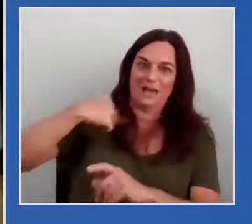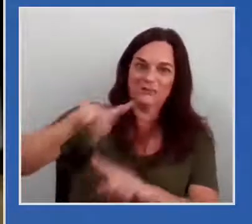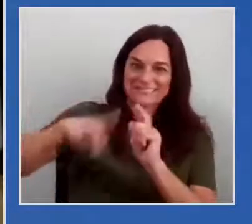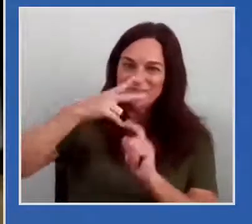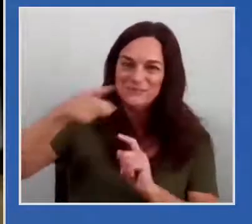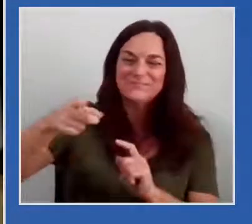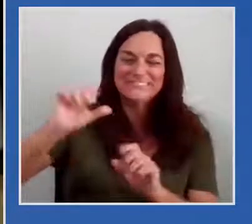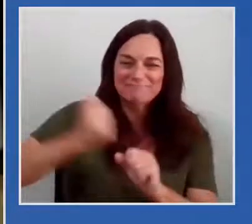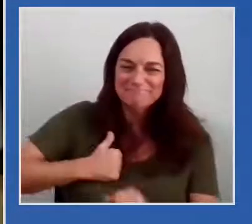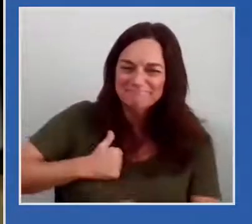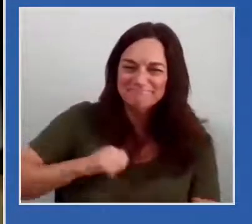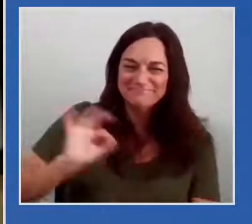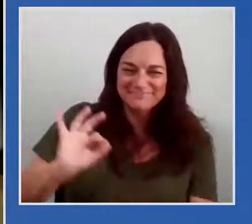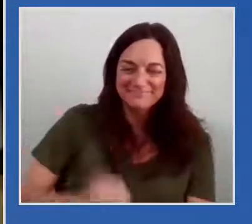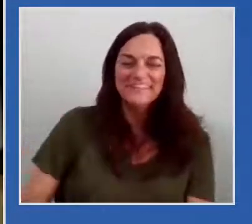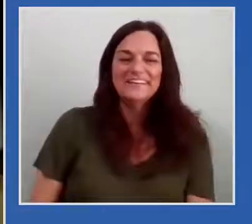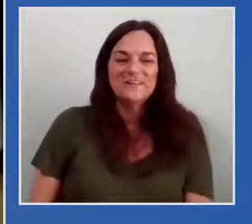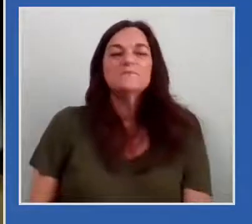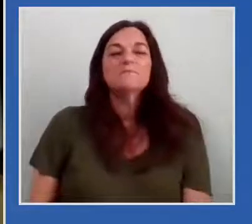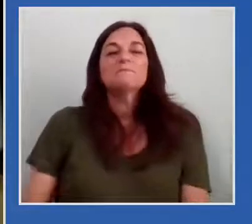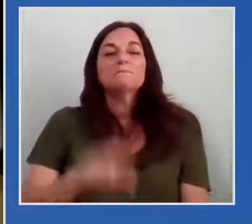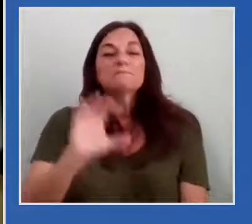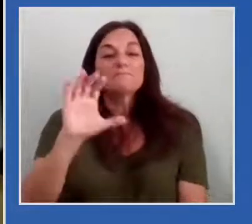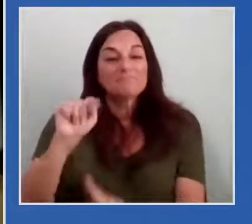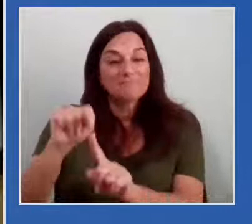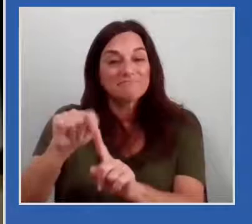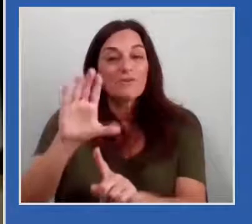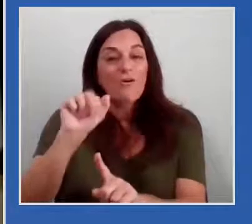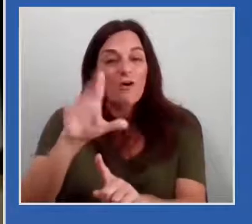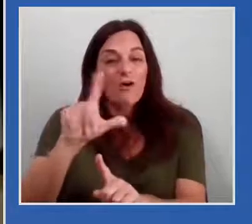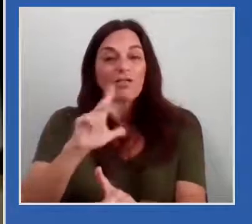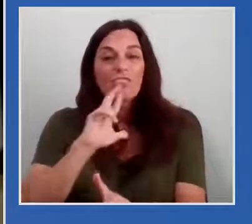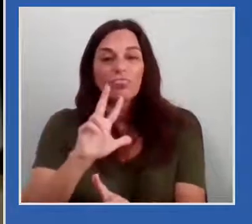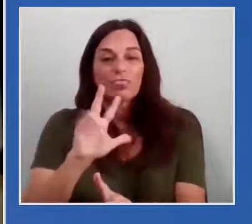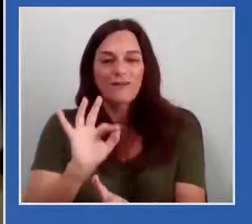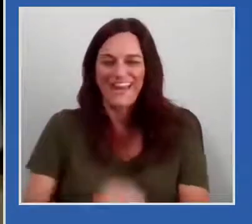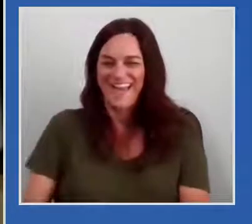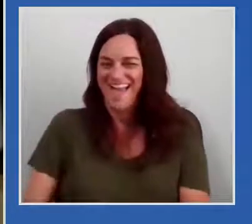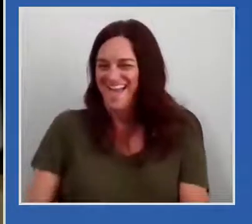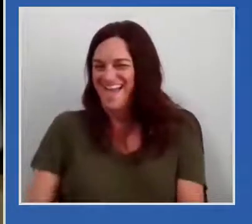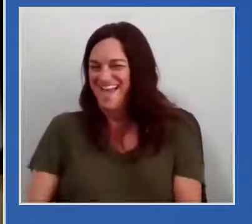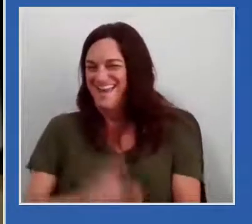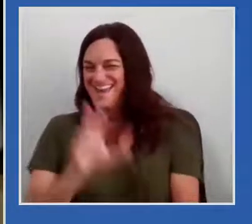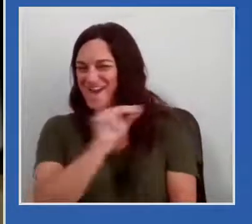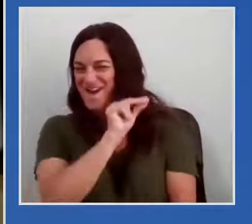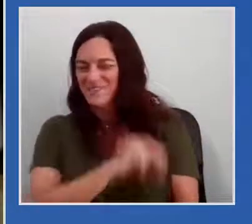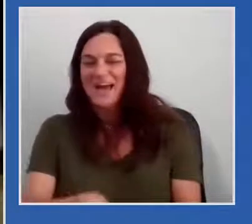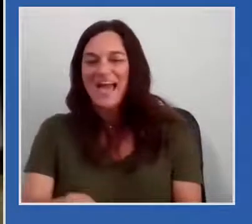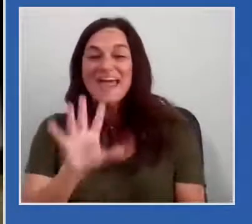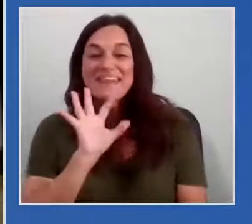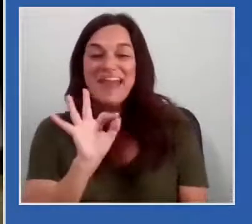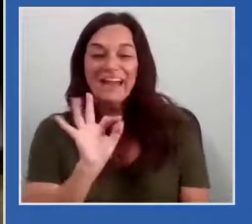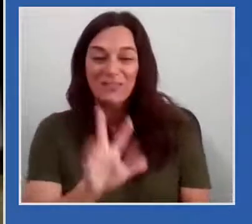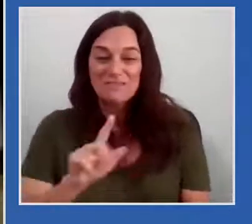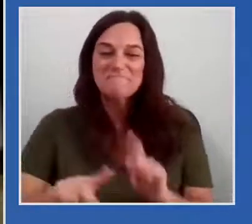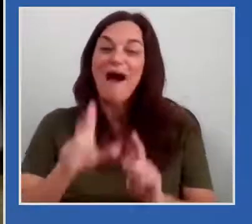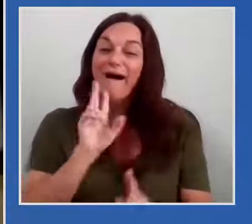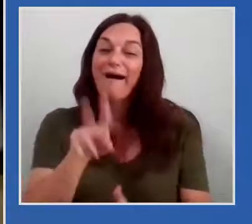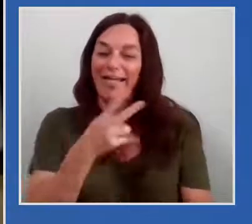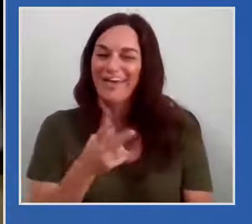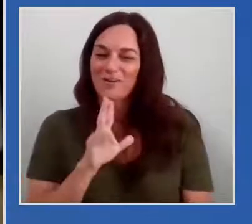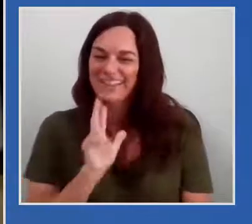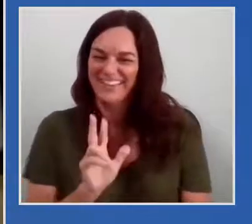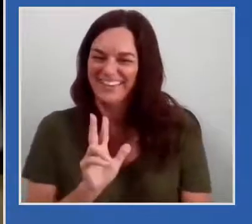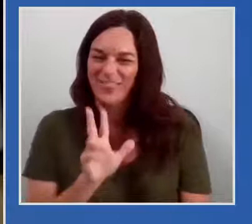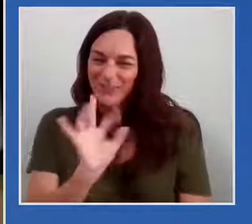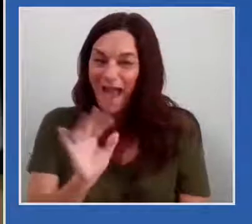apologize. Carl is 39 years old. No, 93 years old, but he acts like he's 39 years old. And